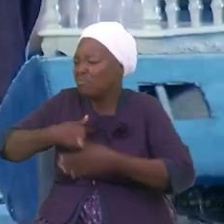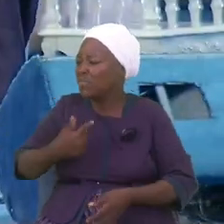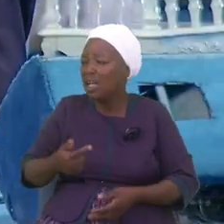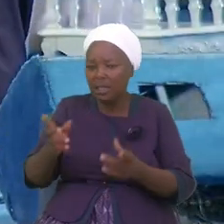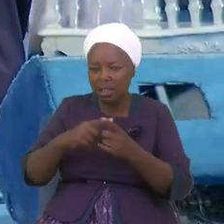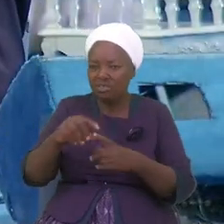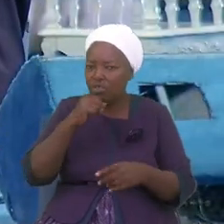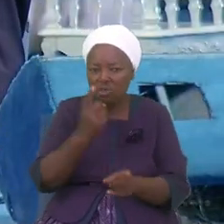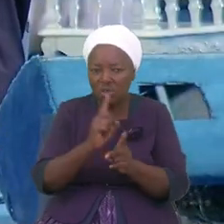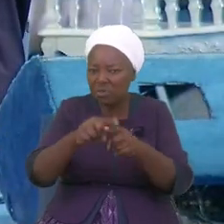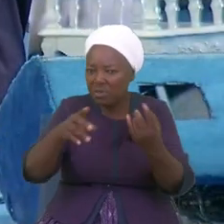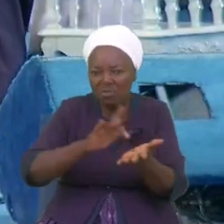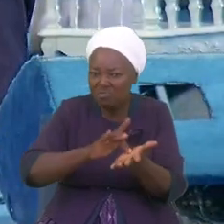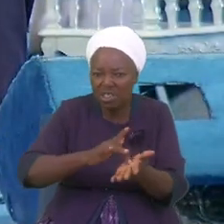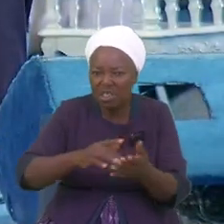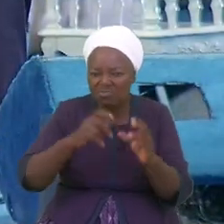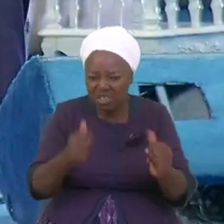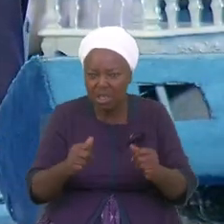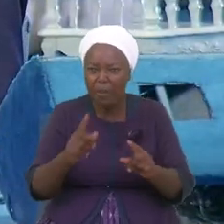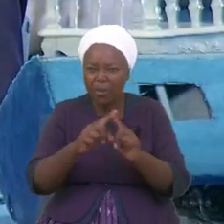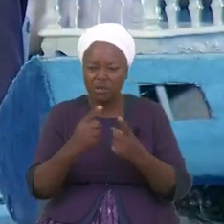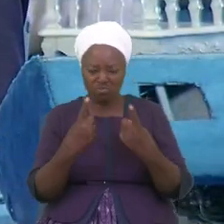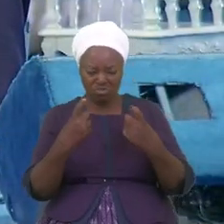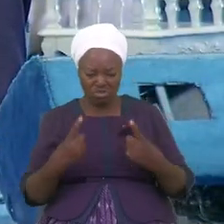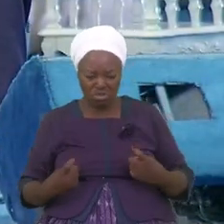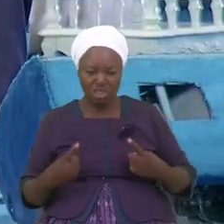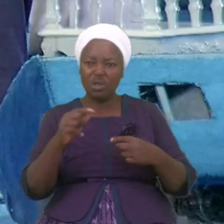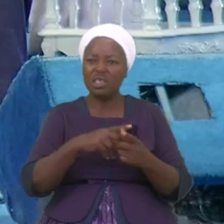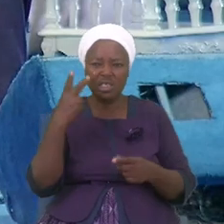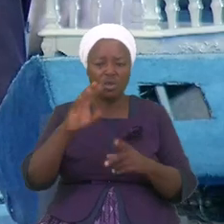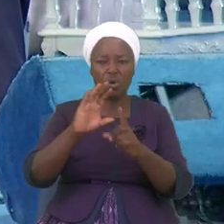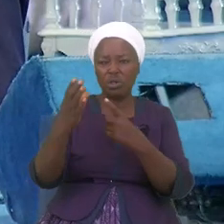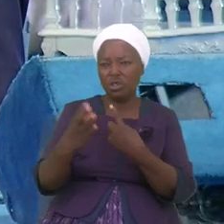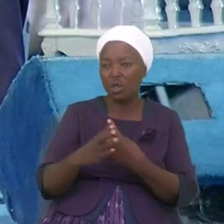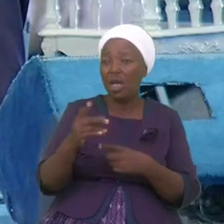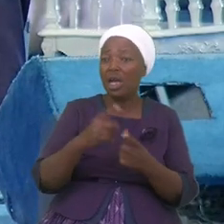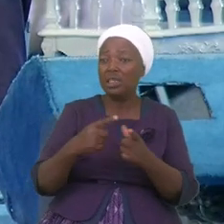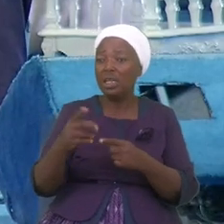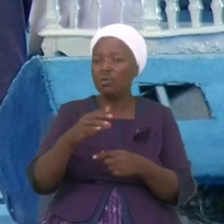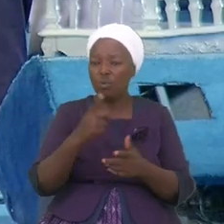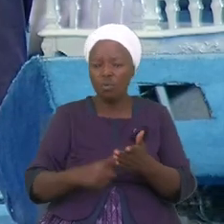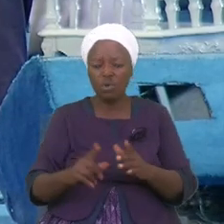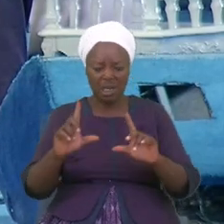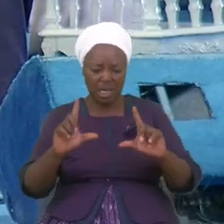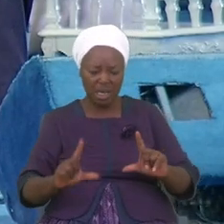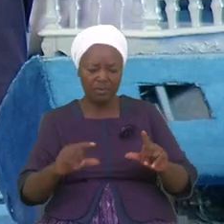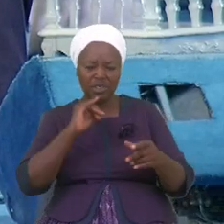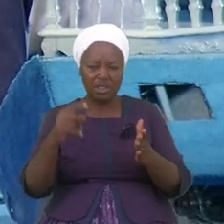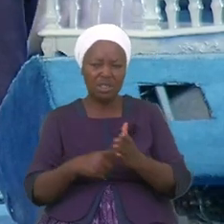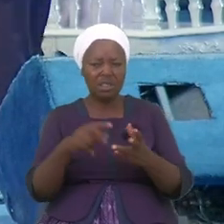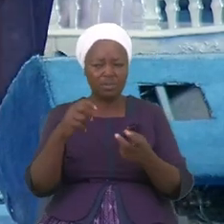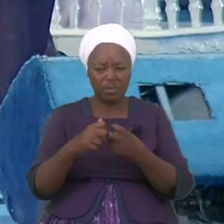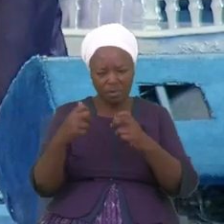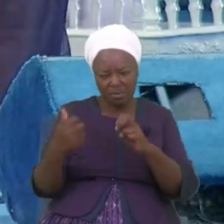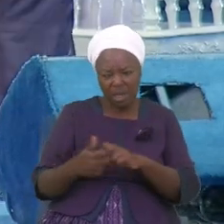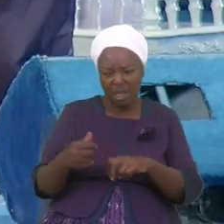to give you the remedy immediately. It's going to look at your condition. At what level is this problem? At